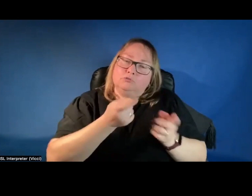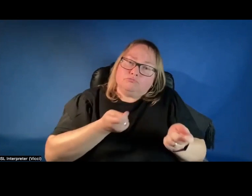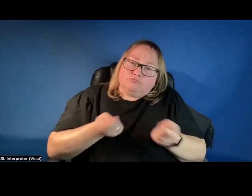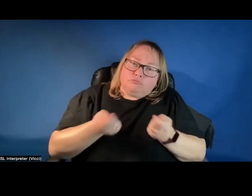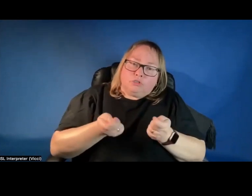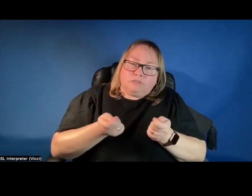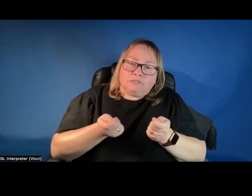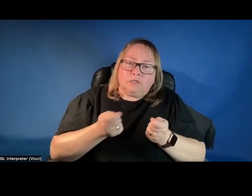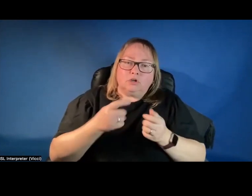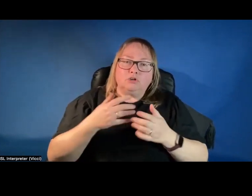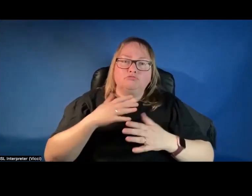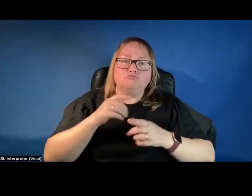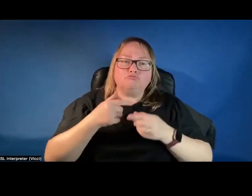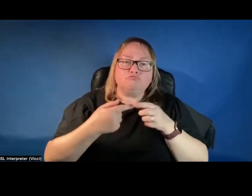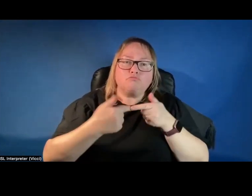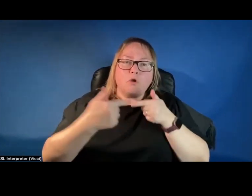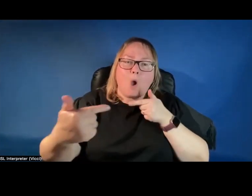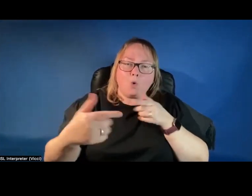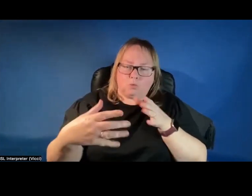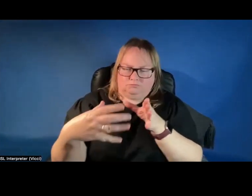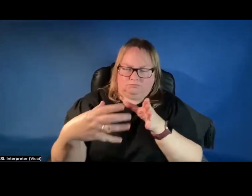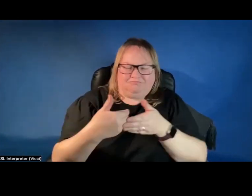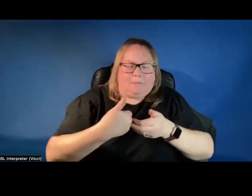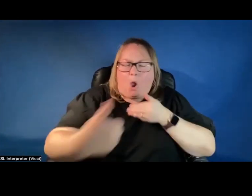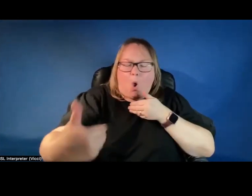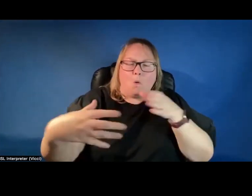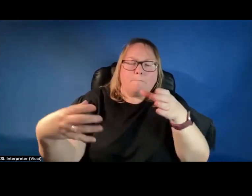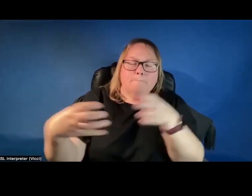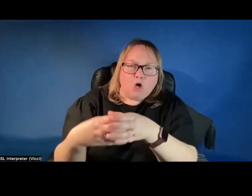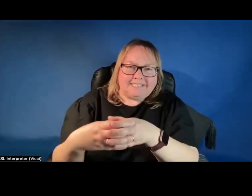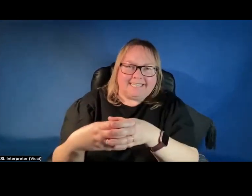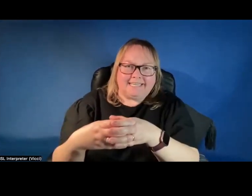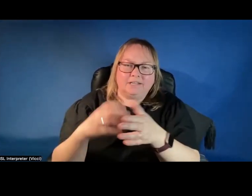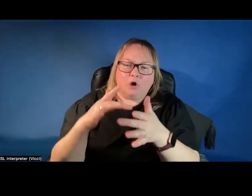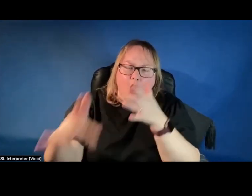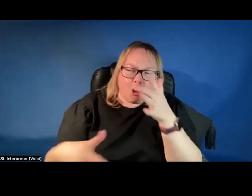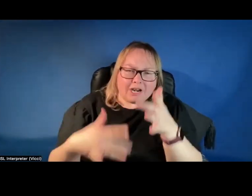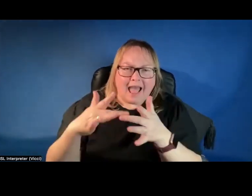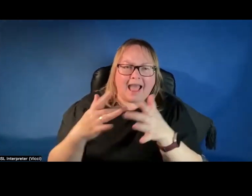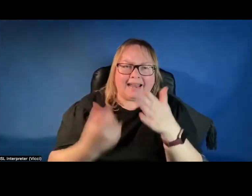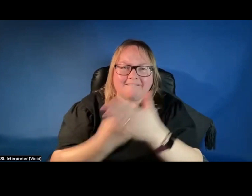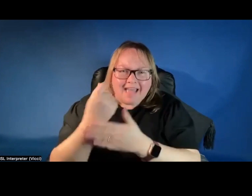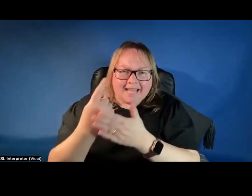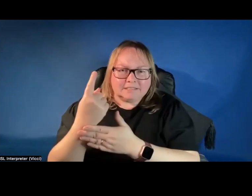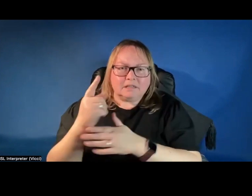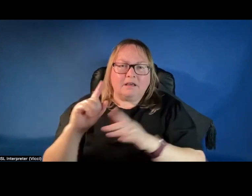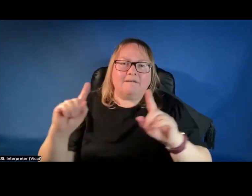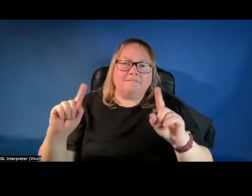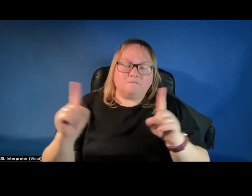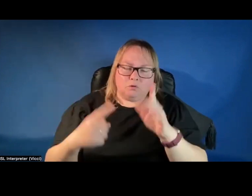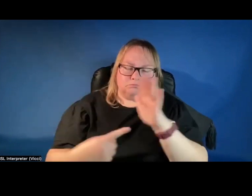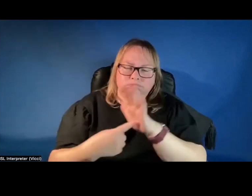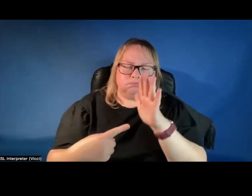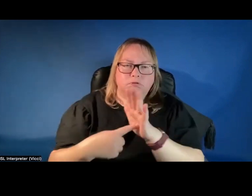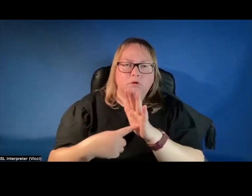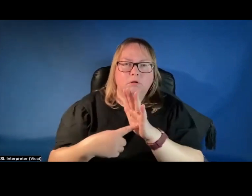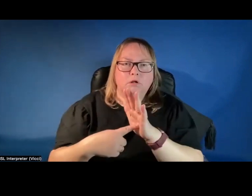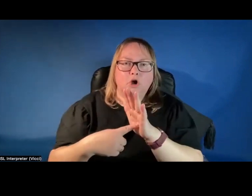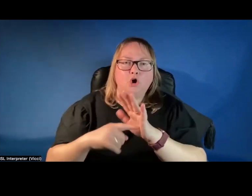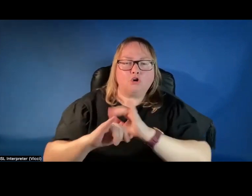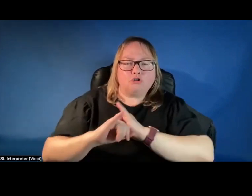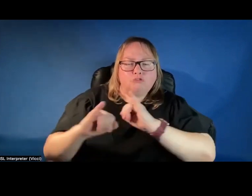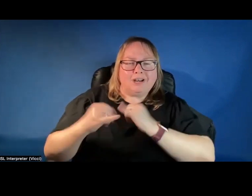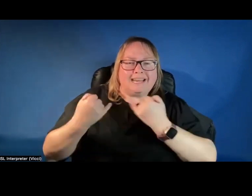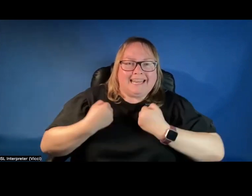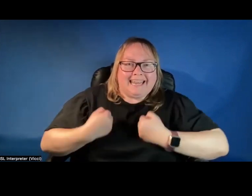a DIY organization that facilitates online arts events prioritizing chronically ill and disabled people, and